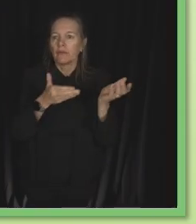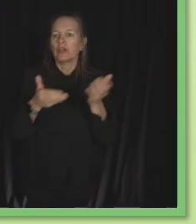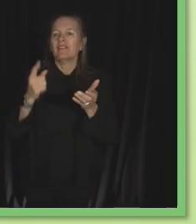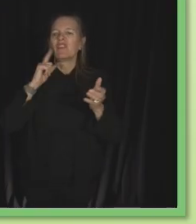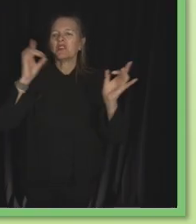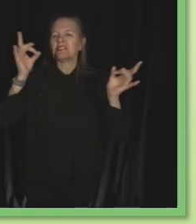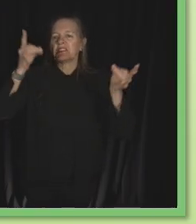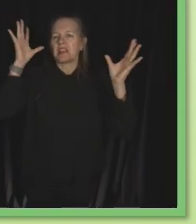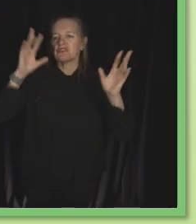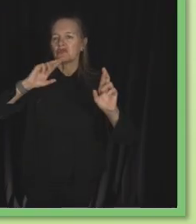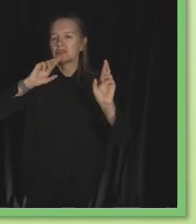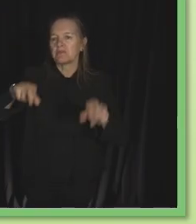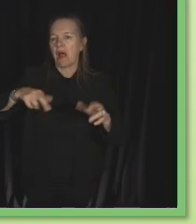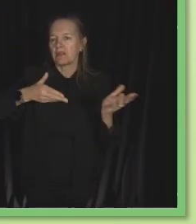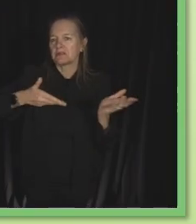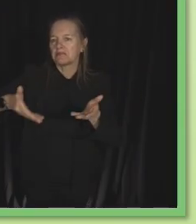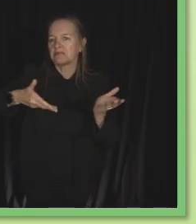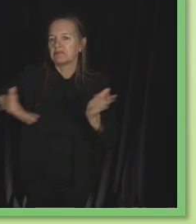response.